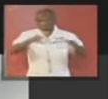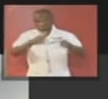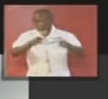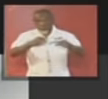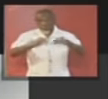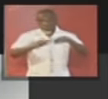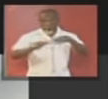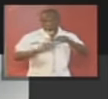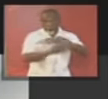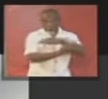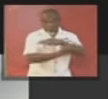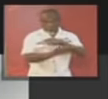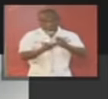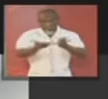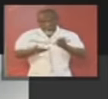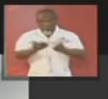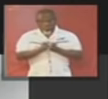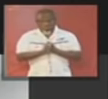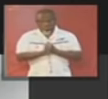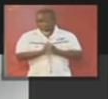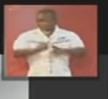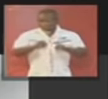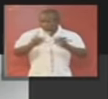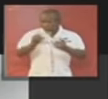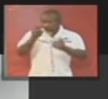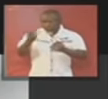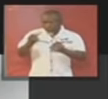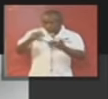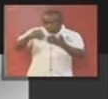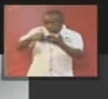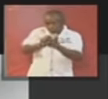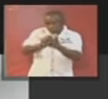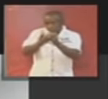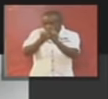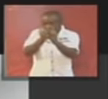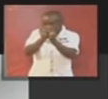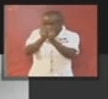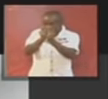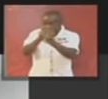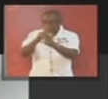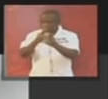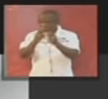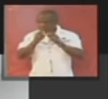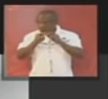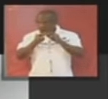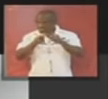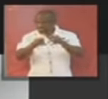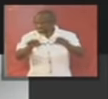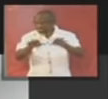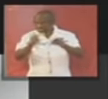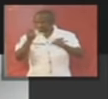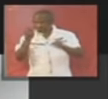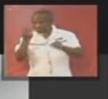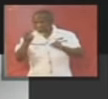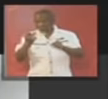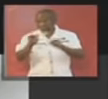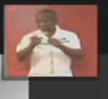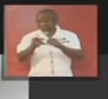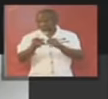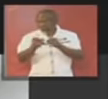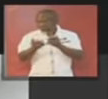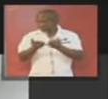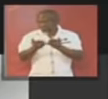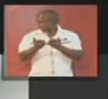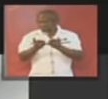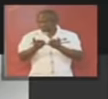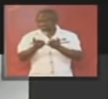the emergence of this new strain of the COVID-19 virus within the UK and even the South African strain probably have